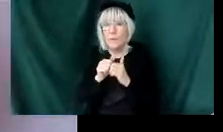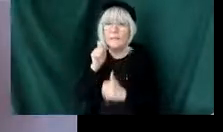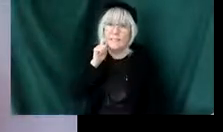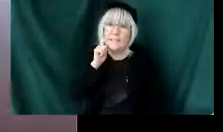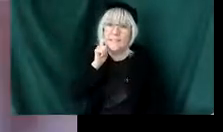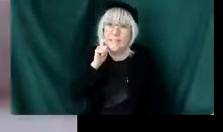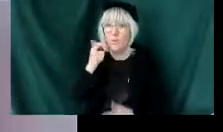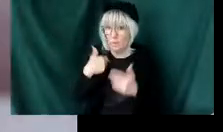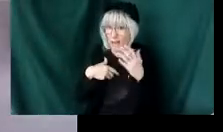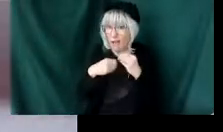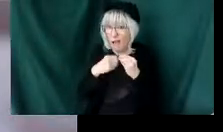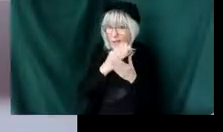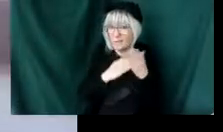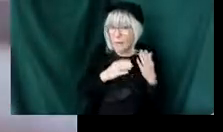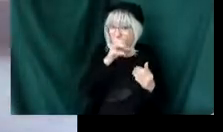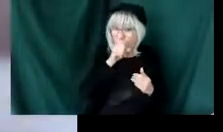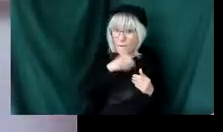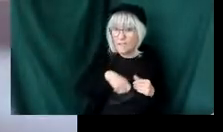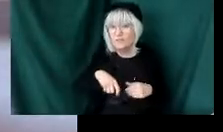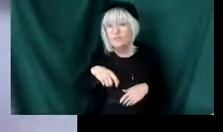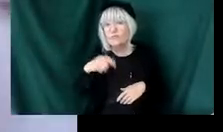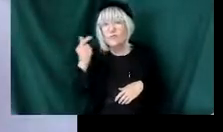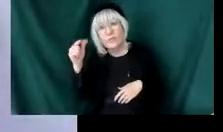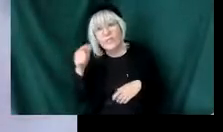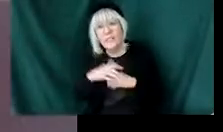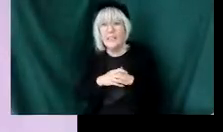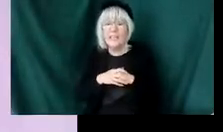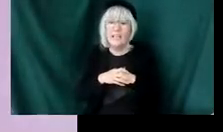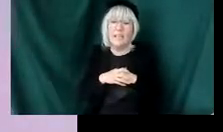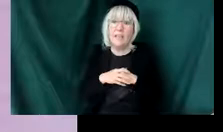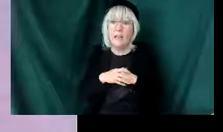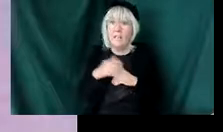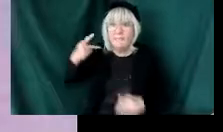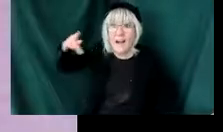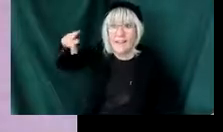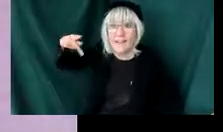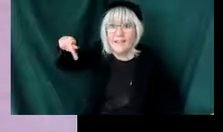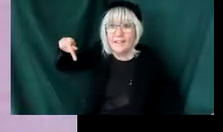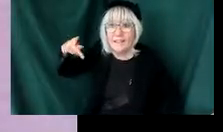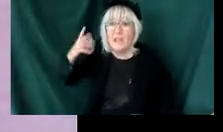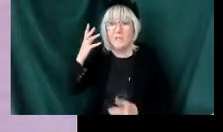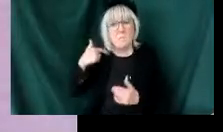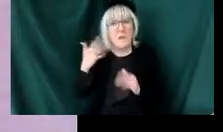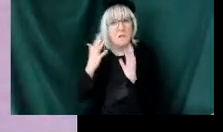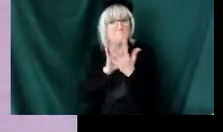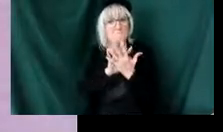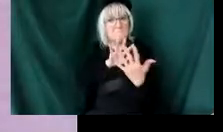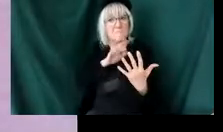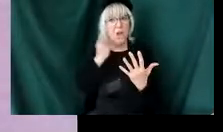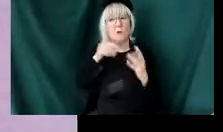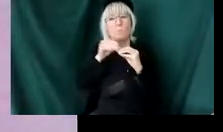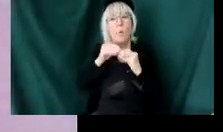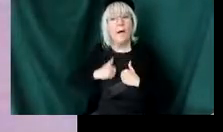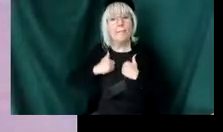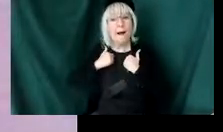in orange and green and blue and violet, and it makes us look more alive. So we want to be